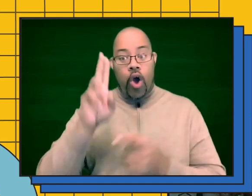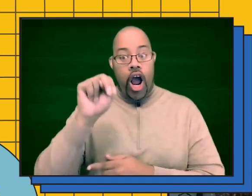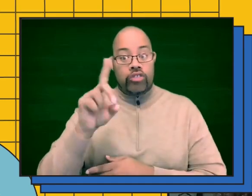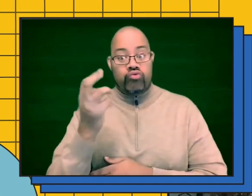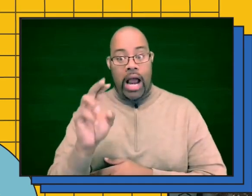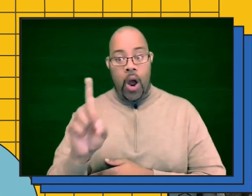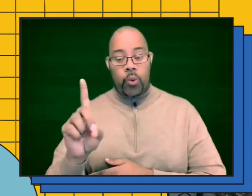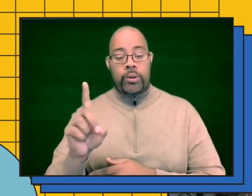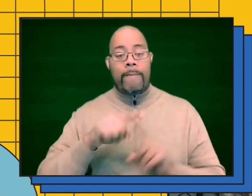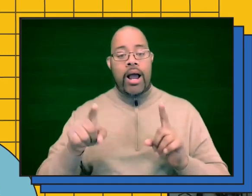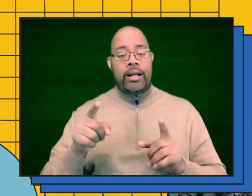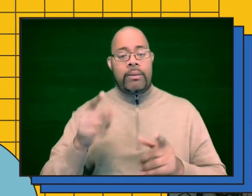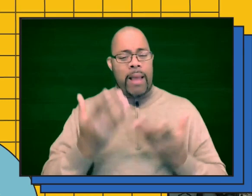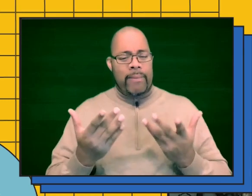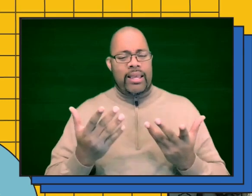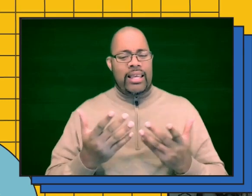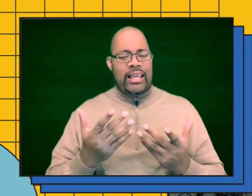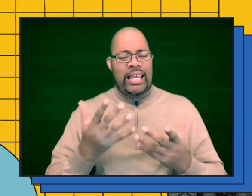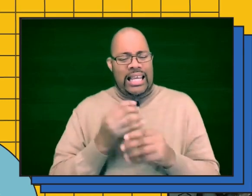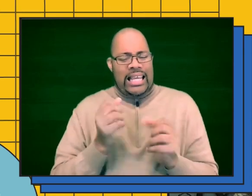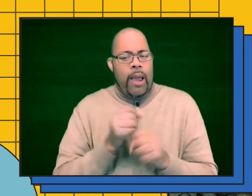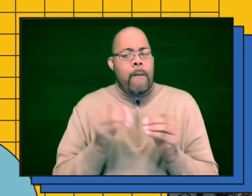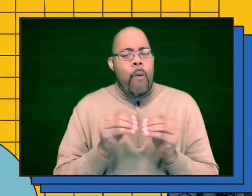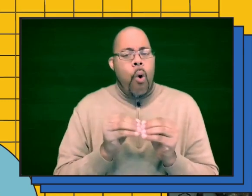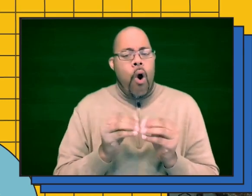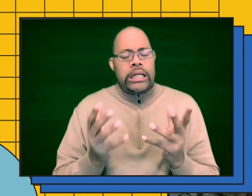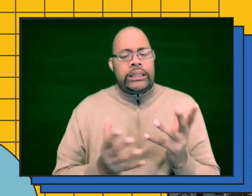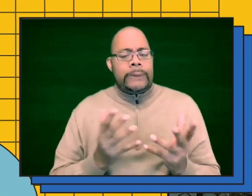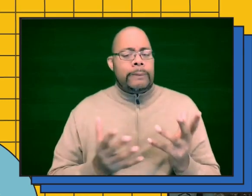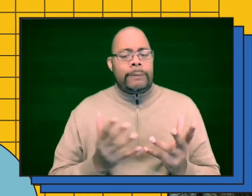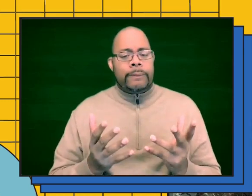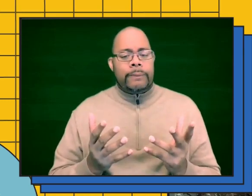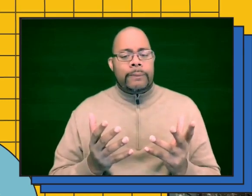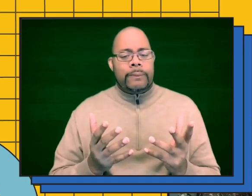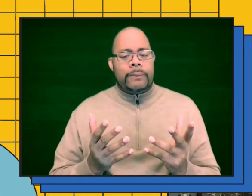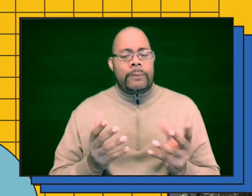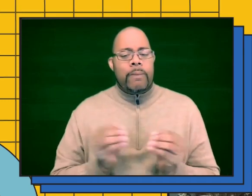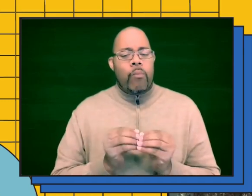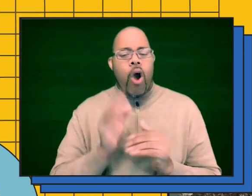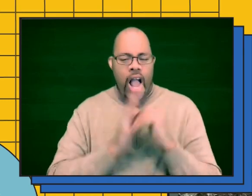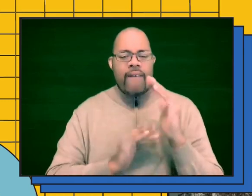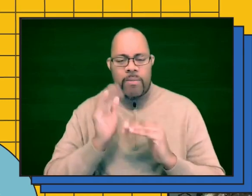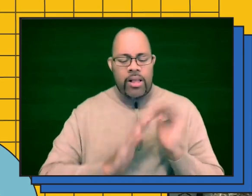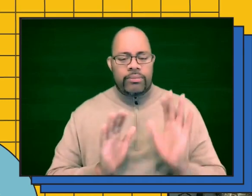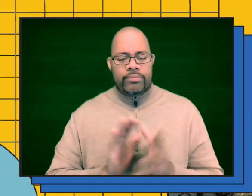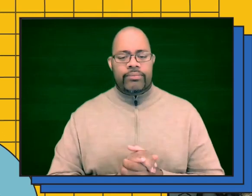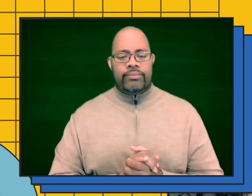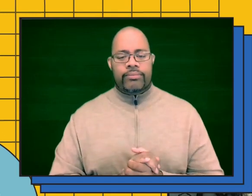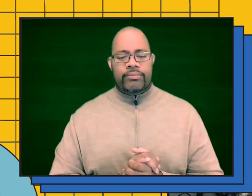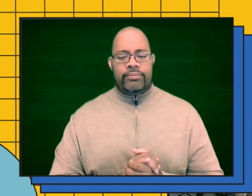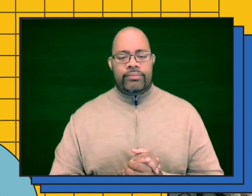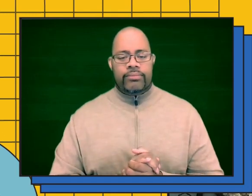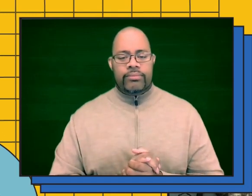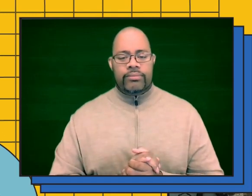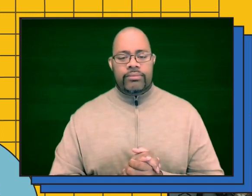Guide to Undrowning, but maybe let's get even more, let's get even more comfortable.